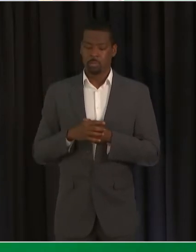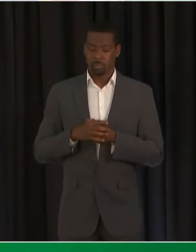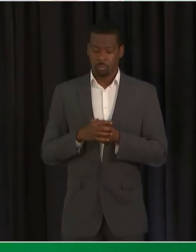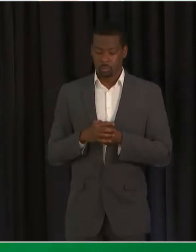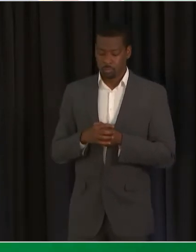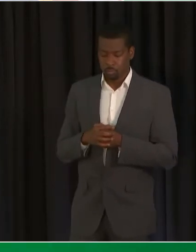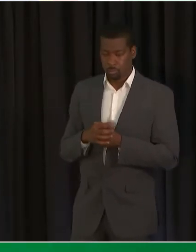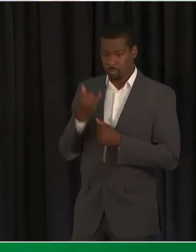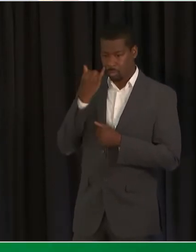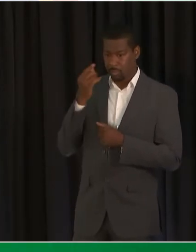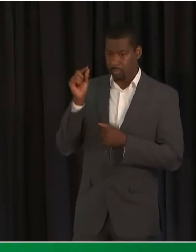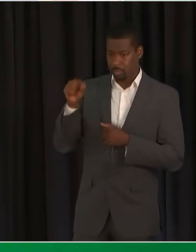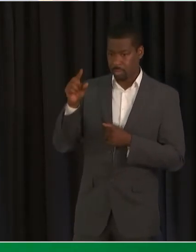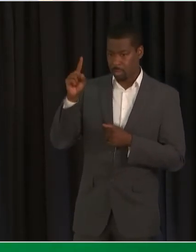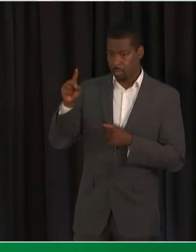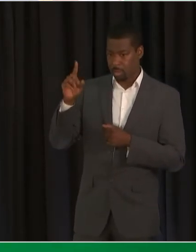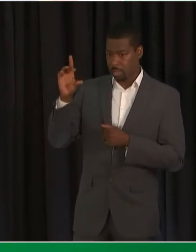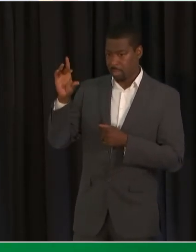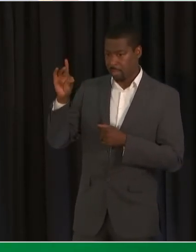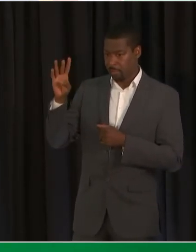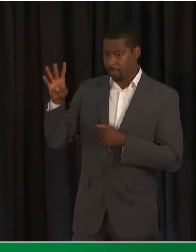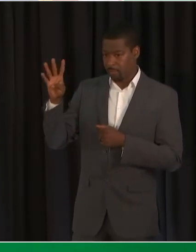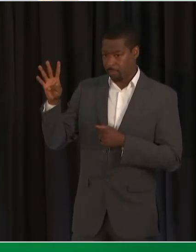1-844-881-1314. So if you dial